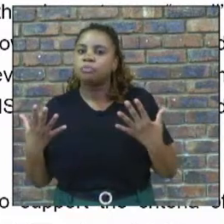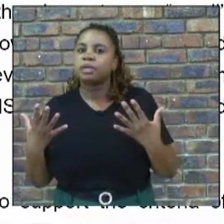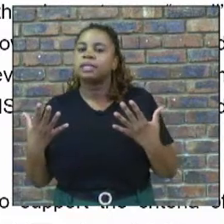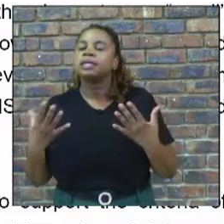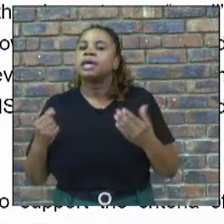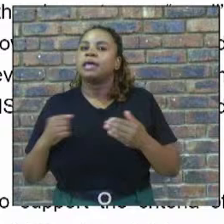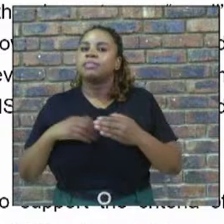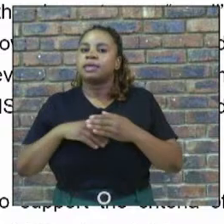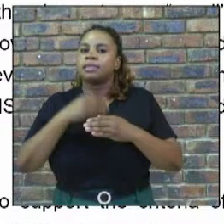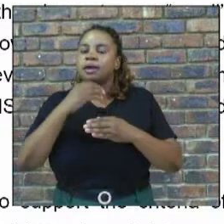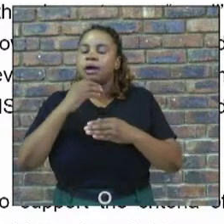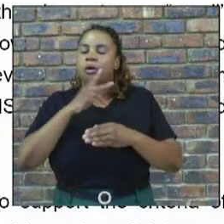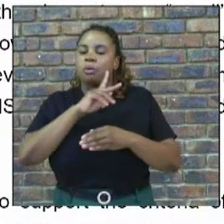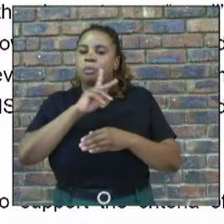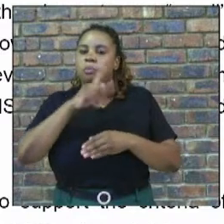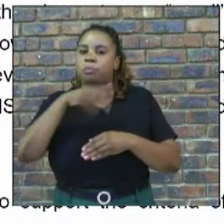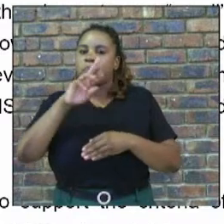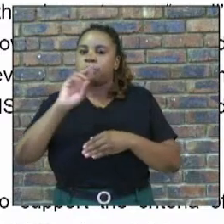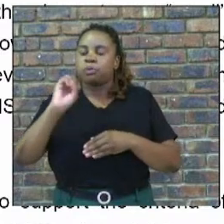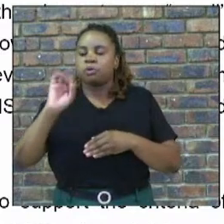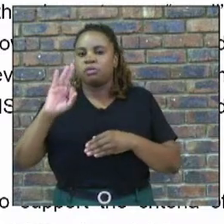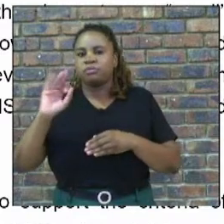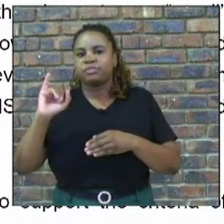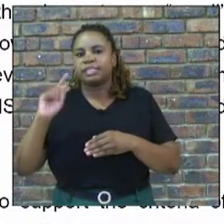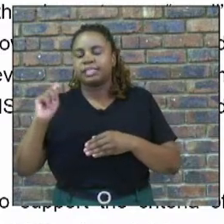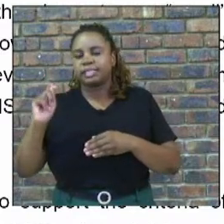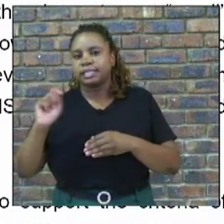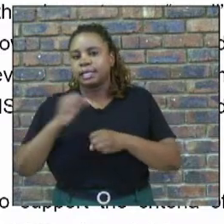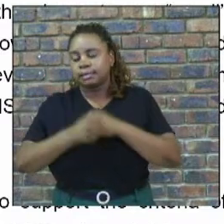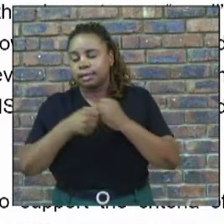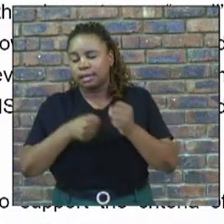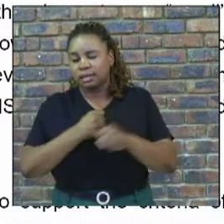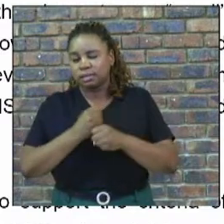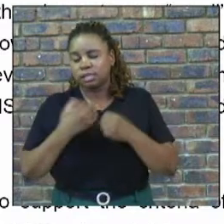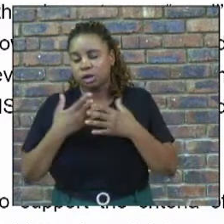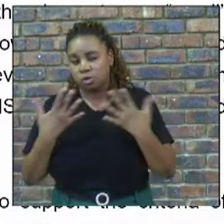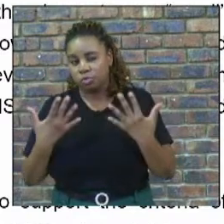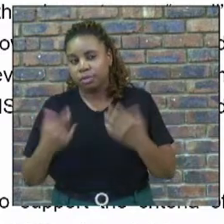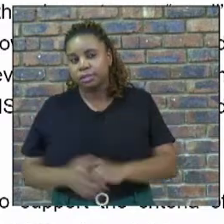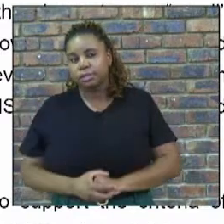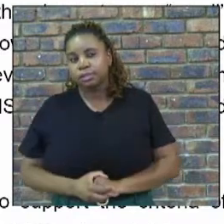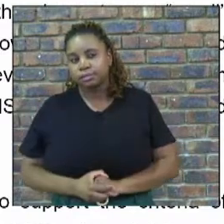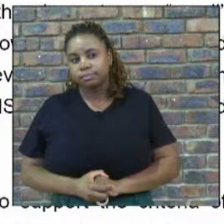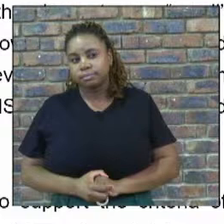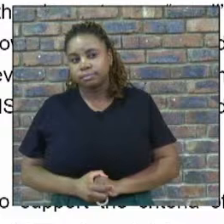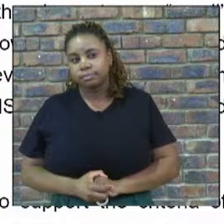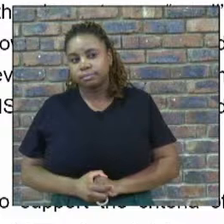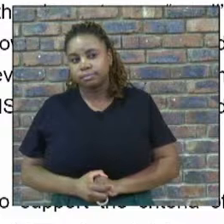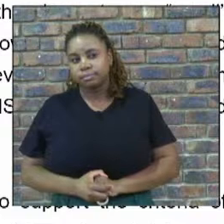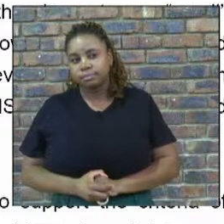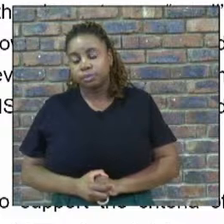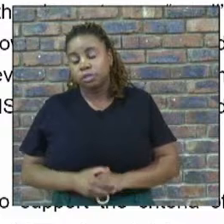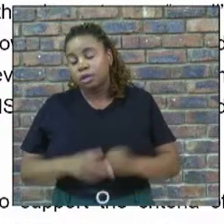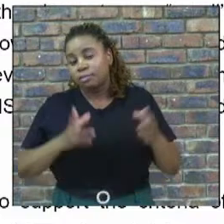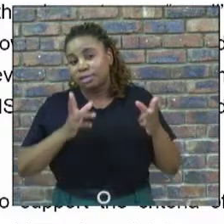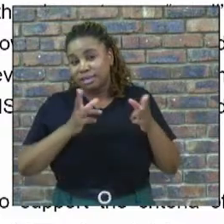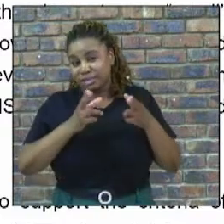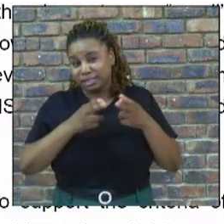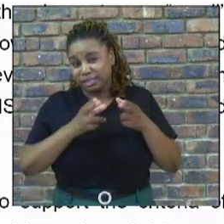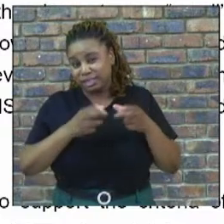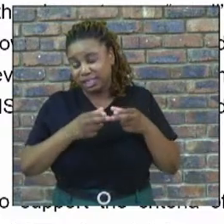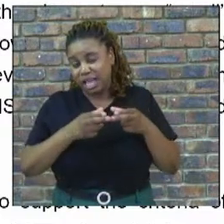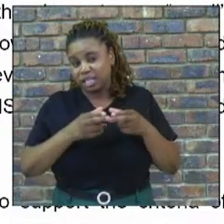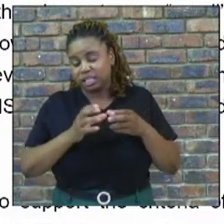value. The size category, very small, will be removed. The size category,